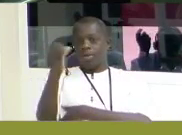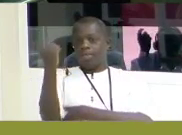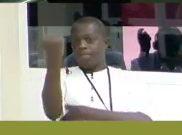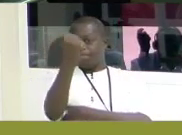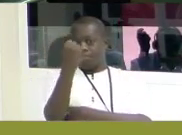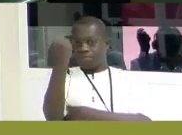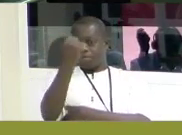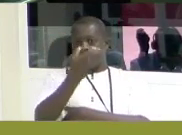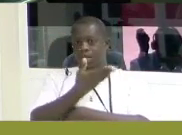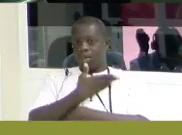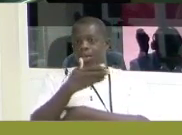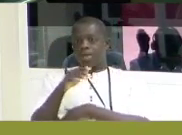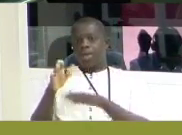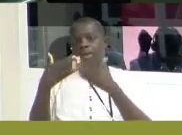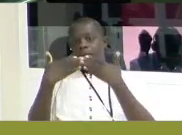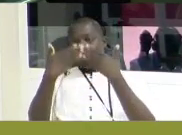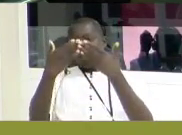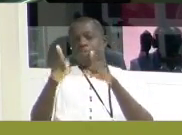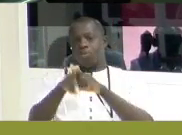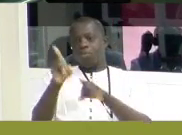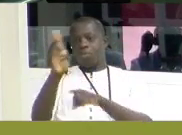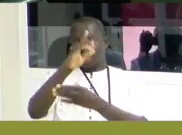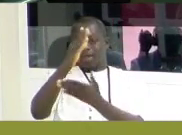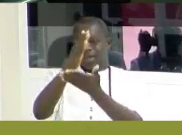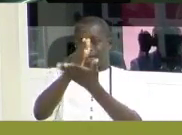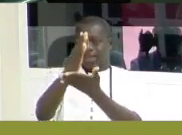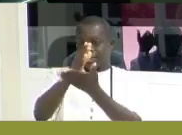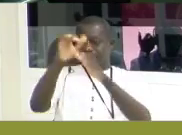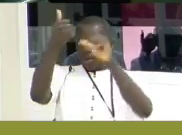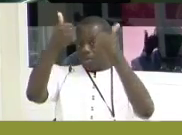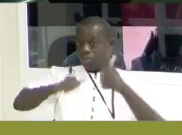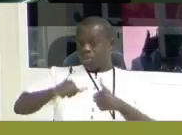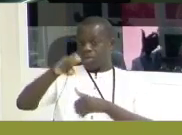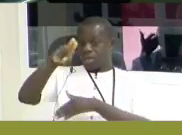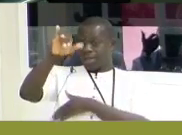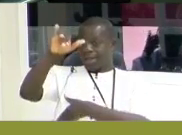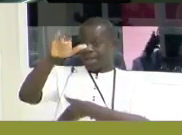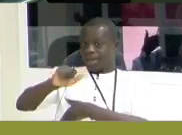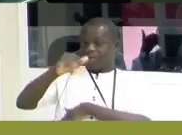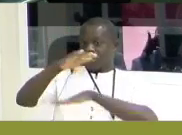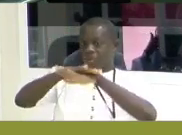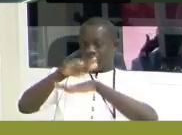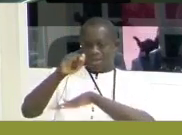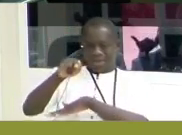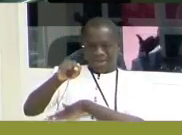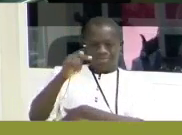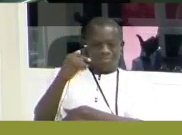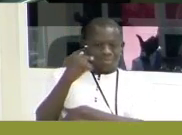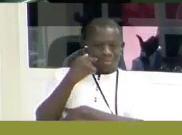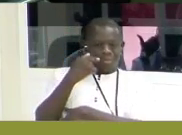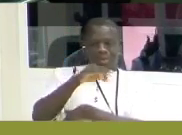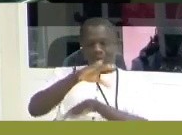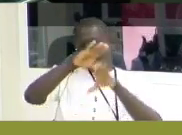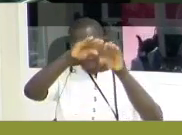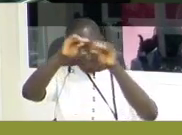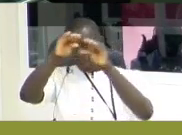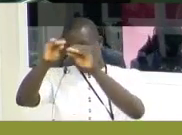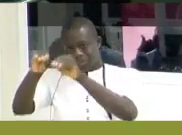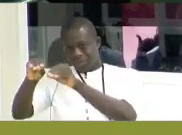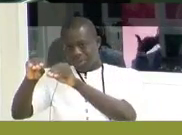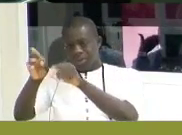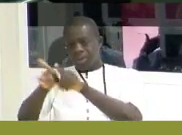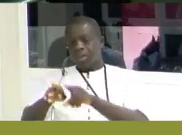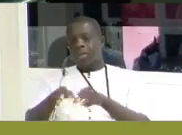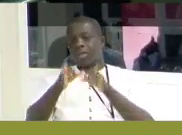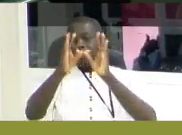still has yet to tell us about what exactly happened at the NIA on that day, because these are just the events he's explaining preceding